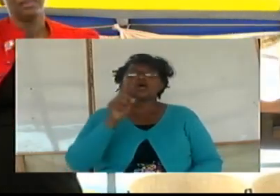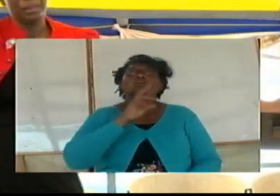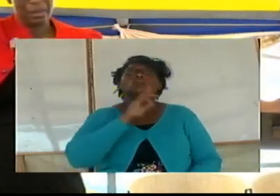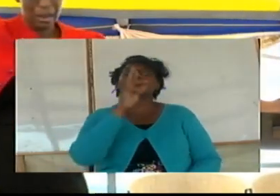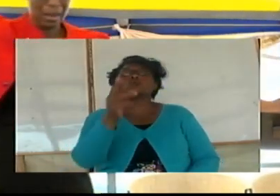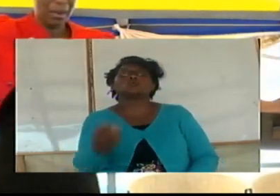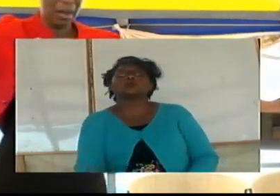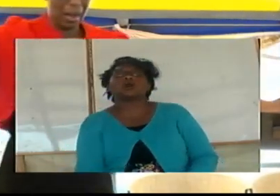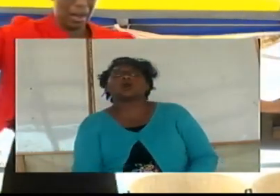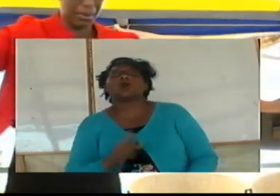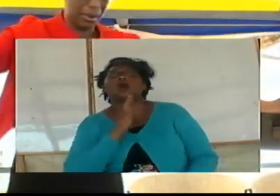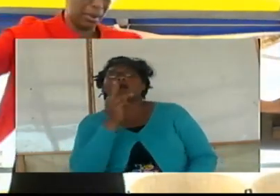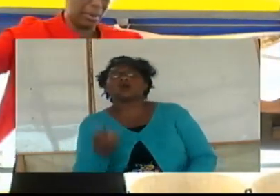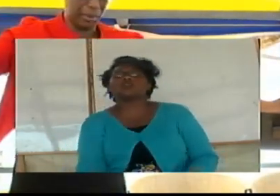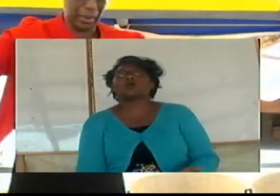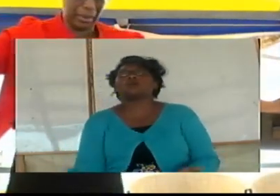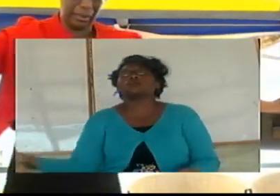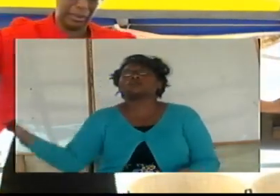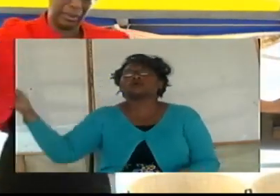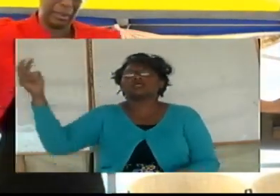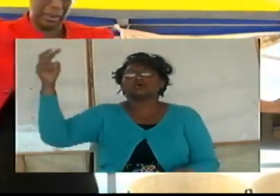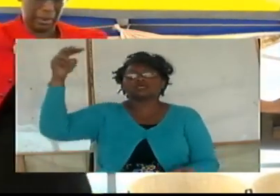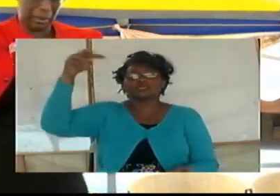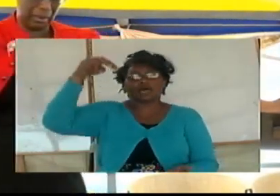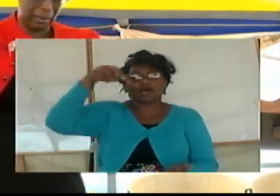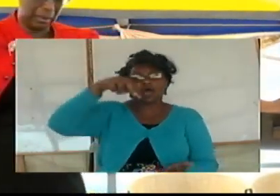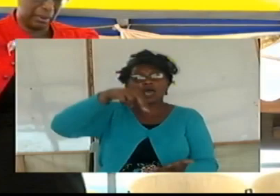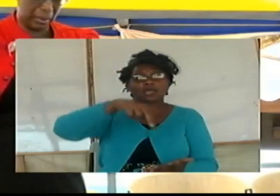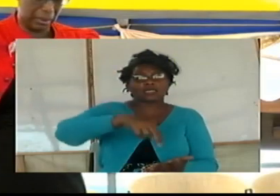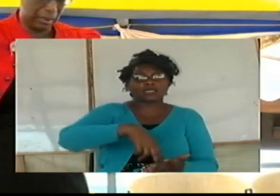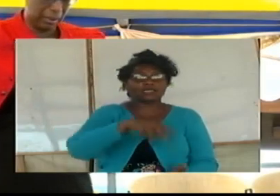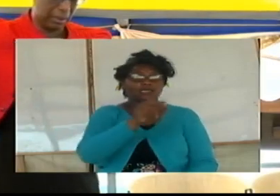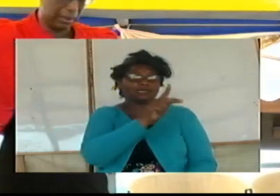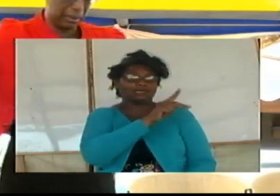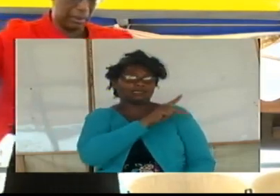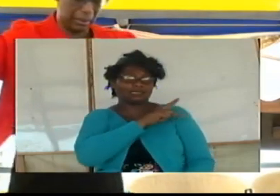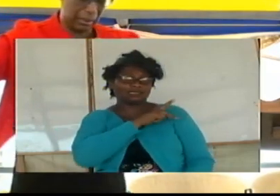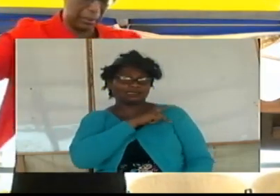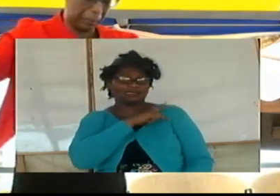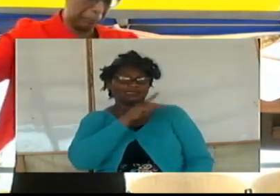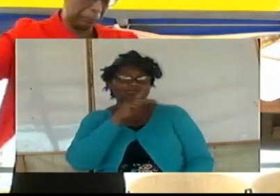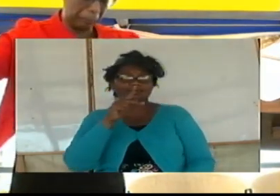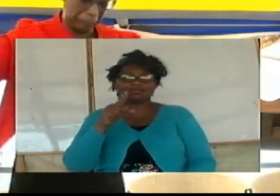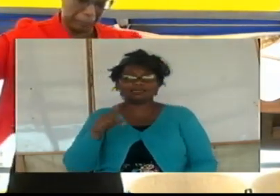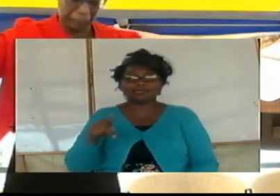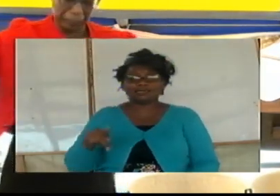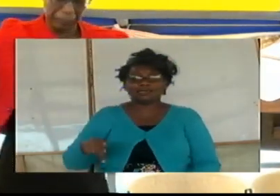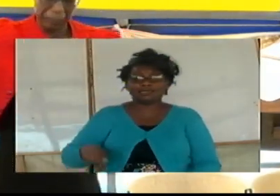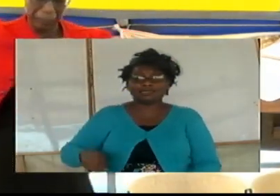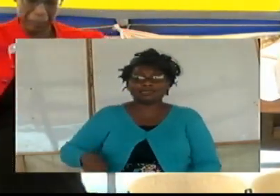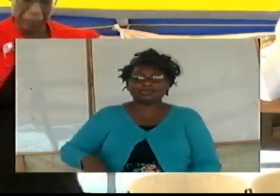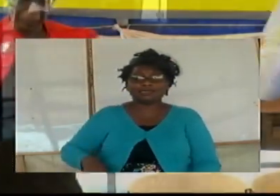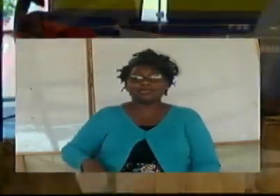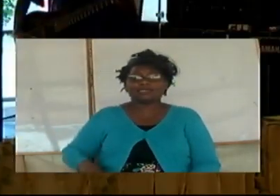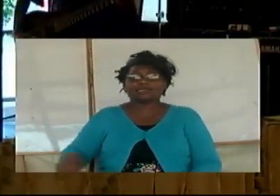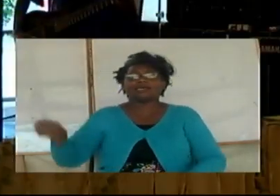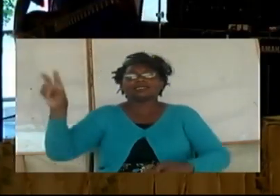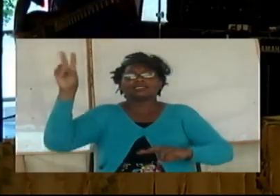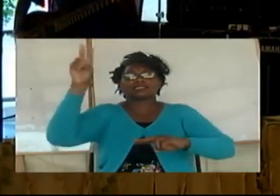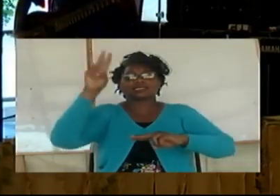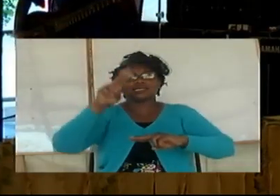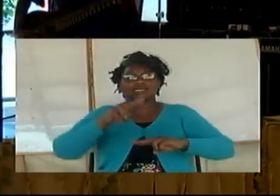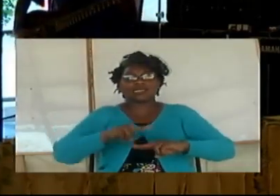For you are the risen King, and